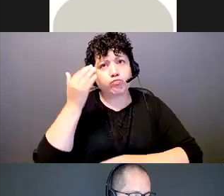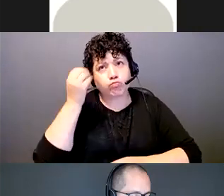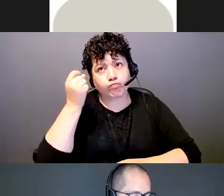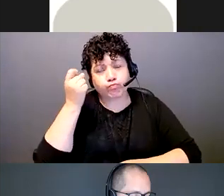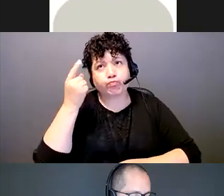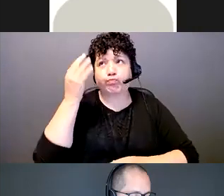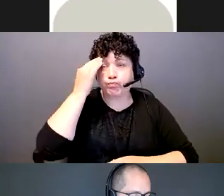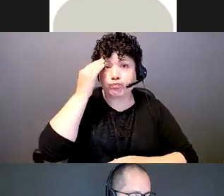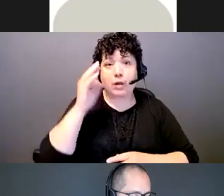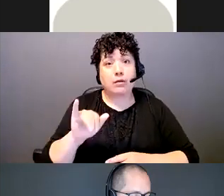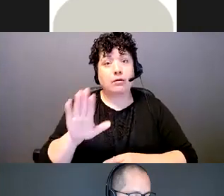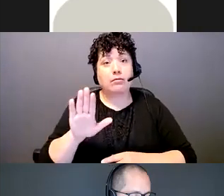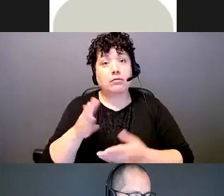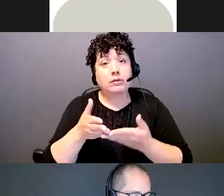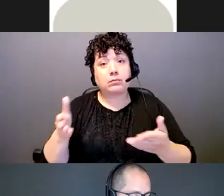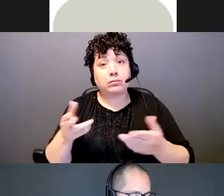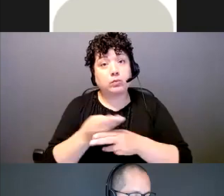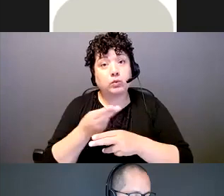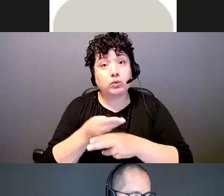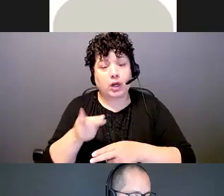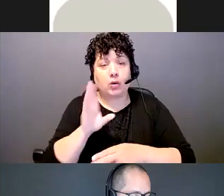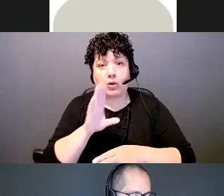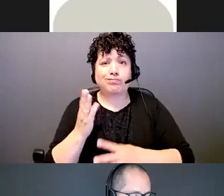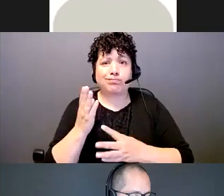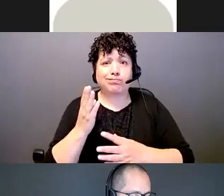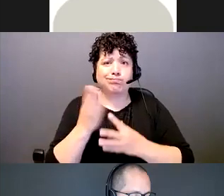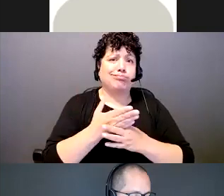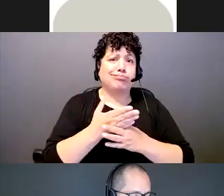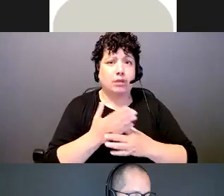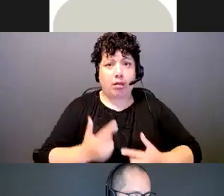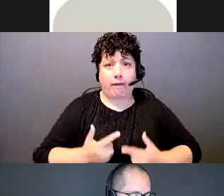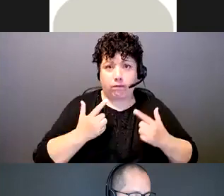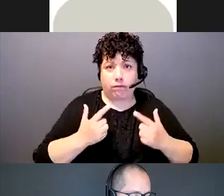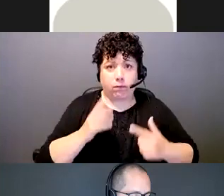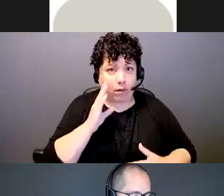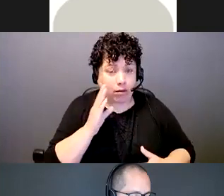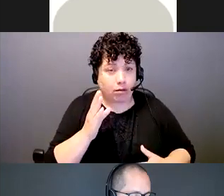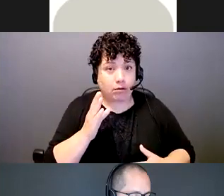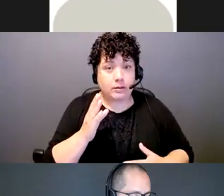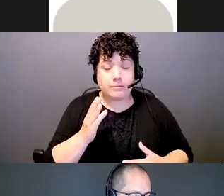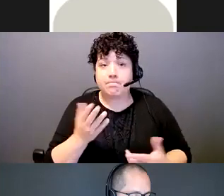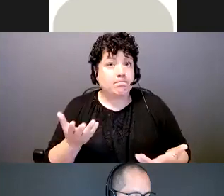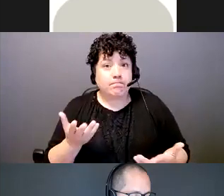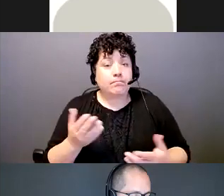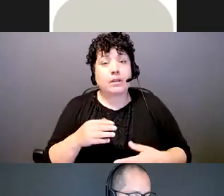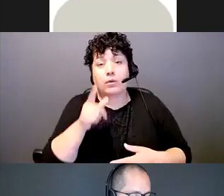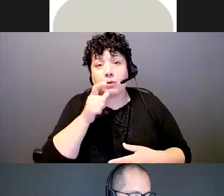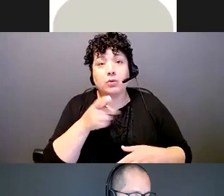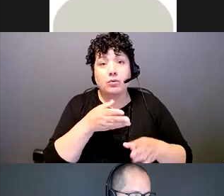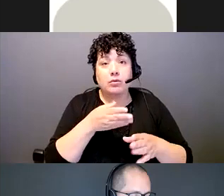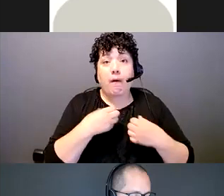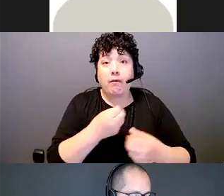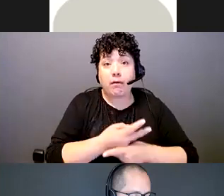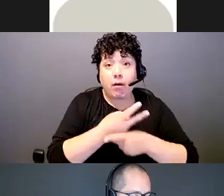with your life? And, and oftentimes the suggestion from healthcare providers is that maybe you should go to